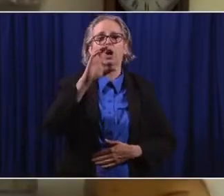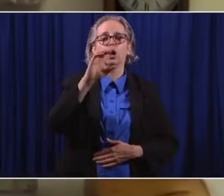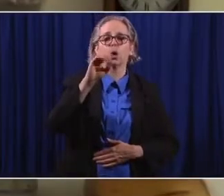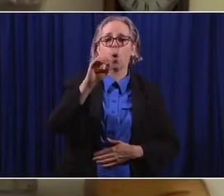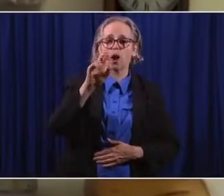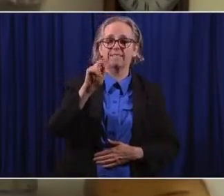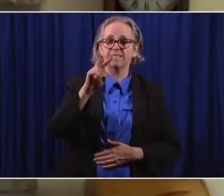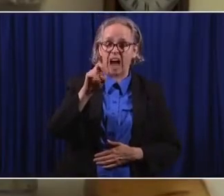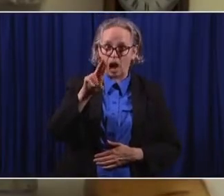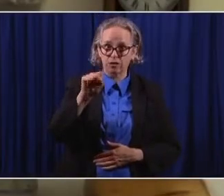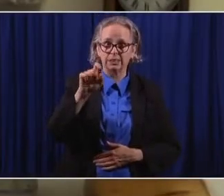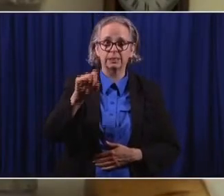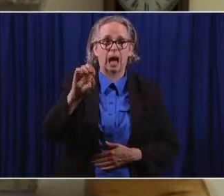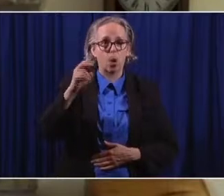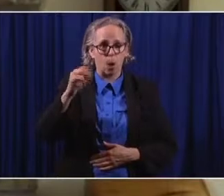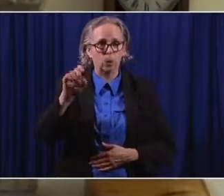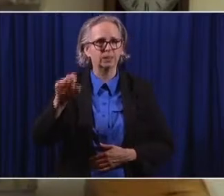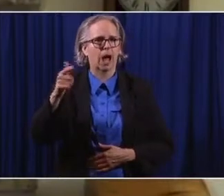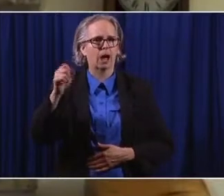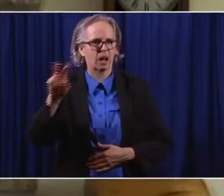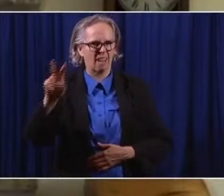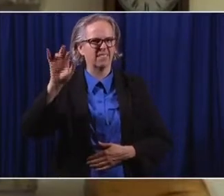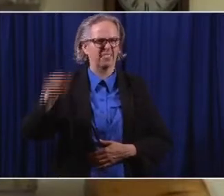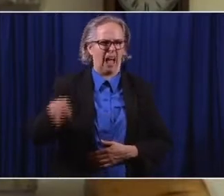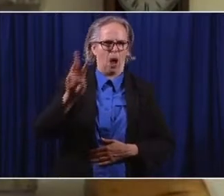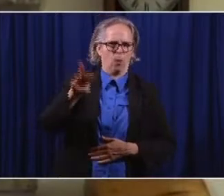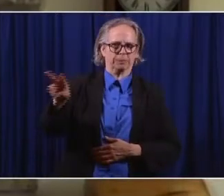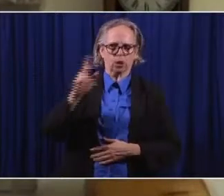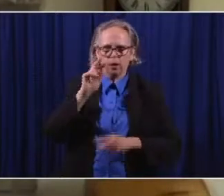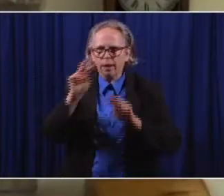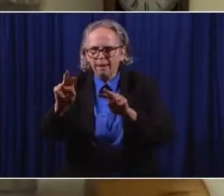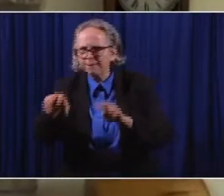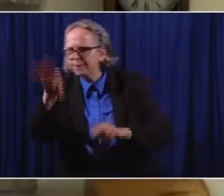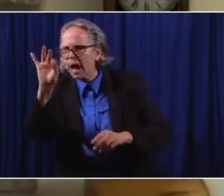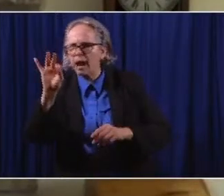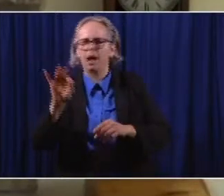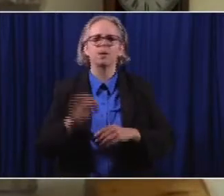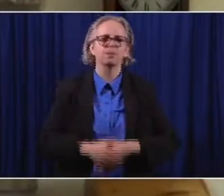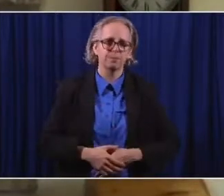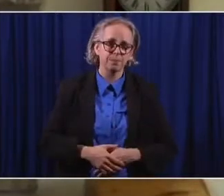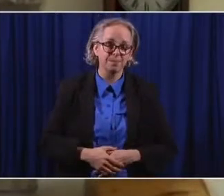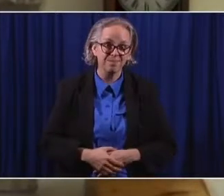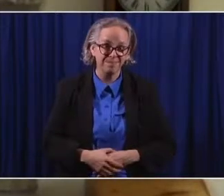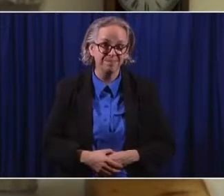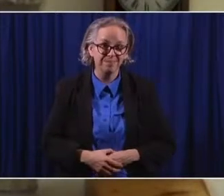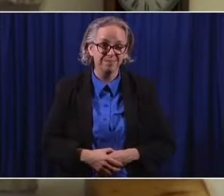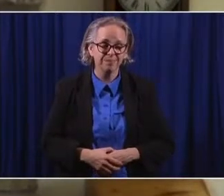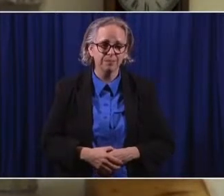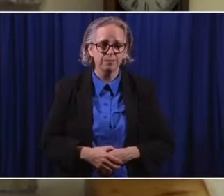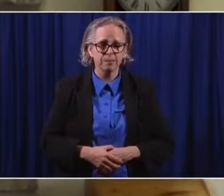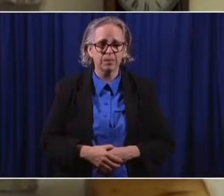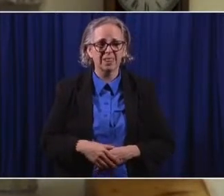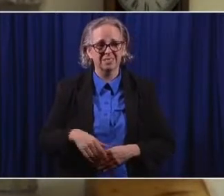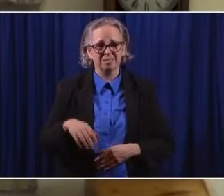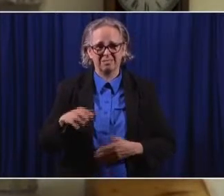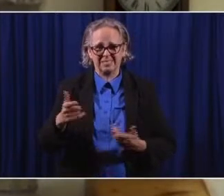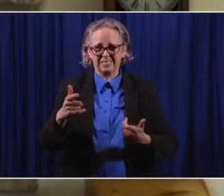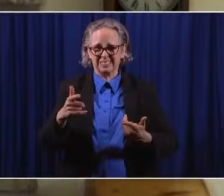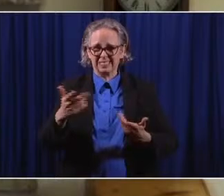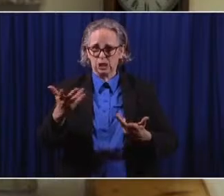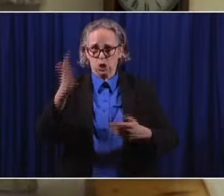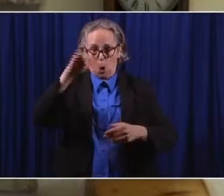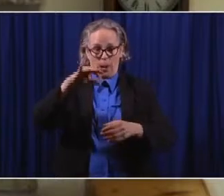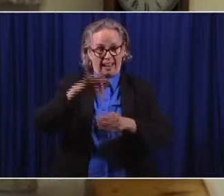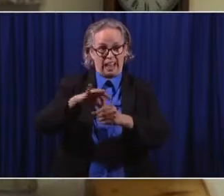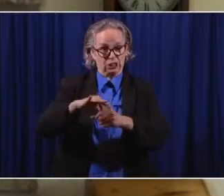With the election coming up, I want to brief you on a voter registration issue which arose recently and has since